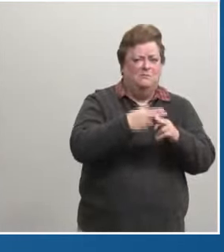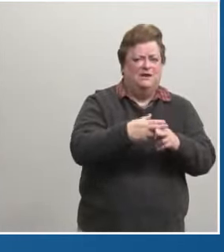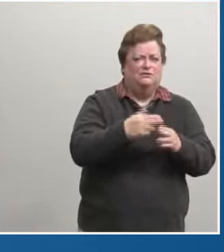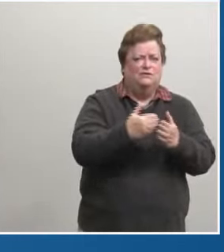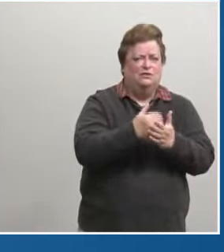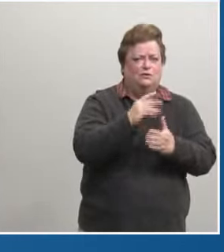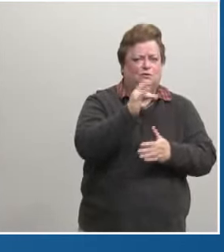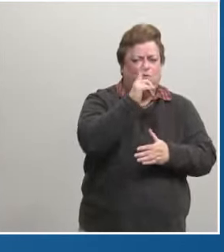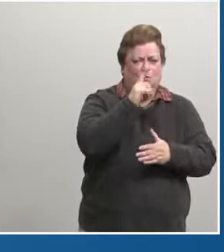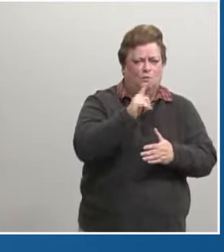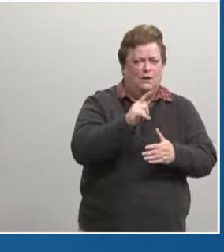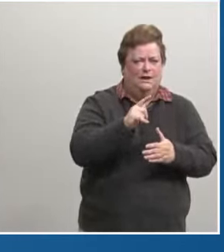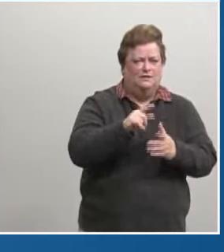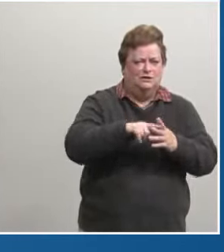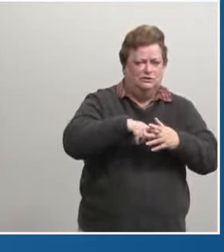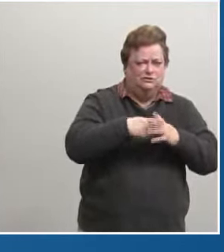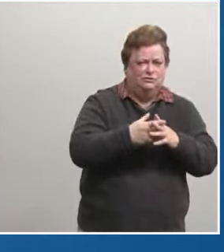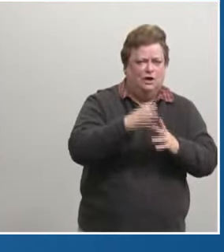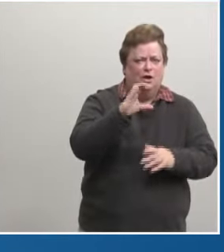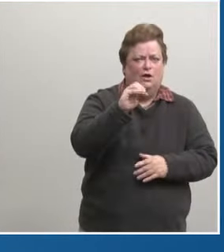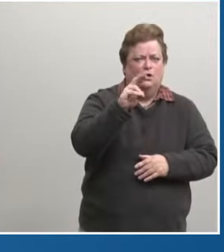be live on